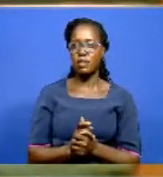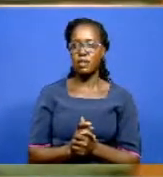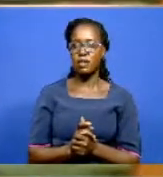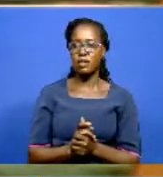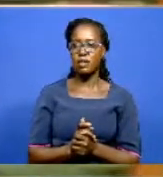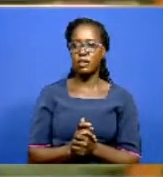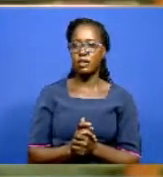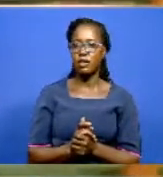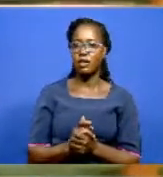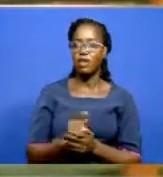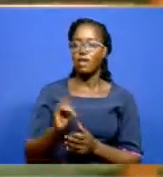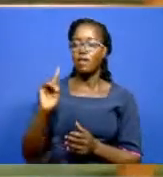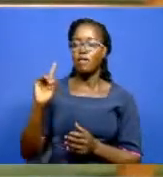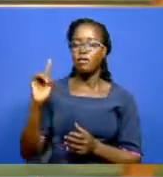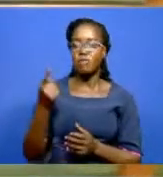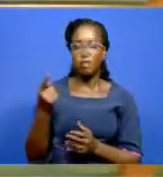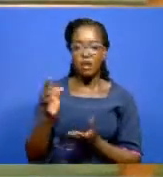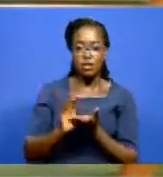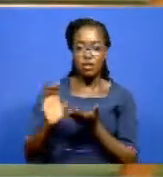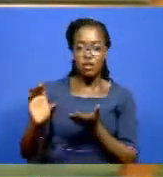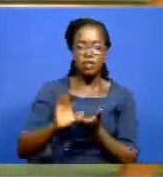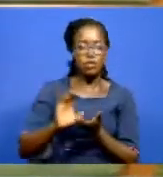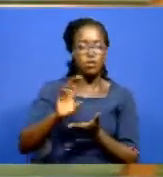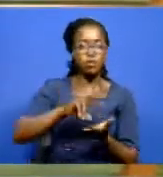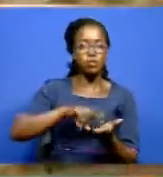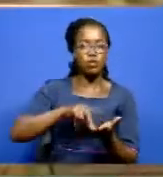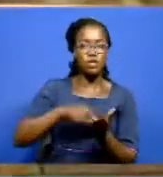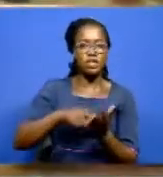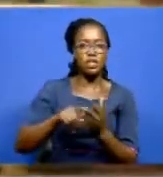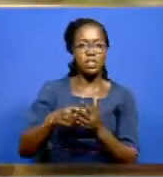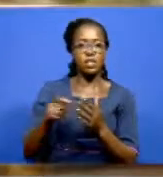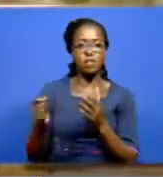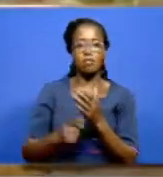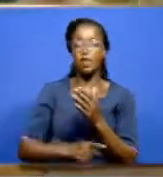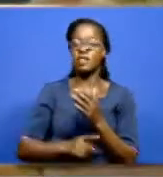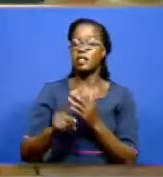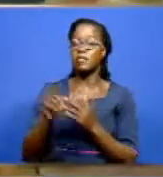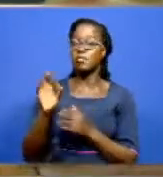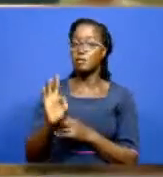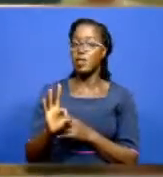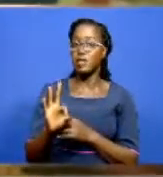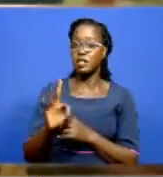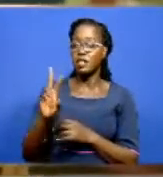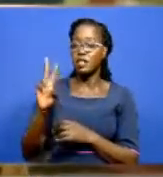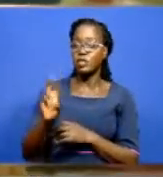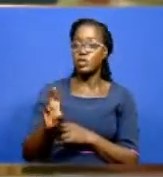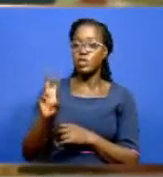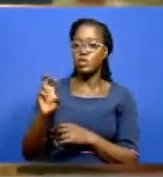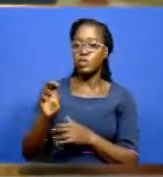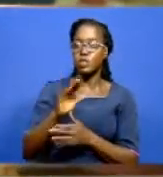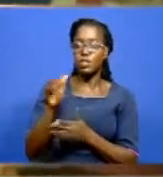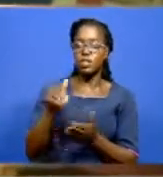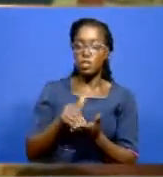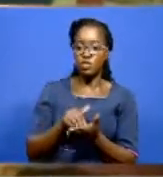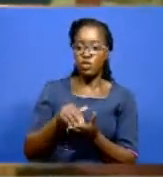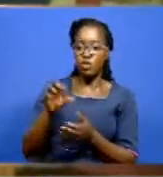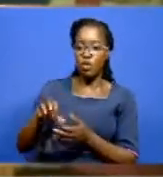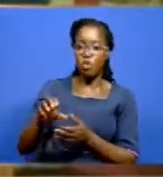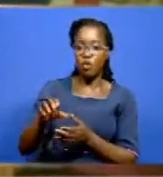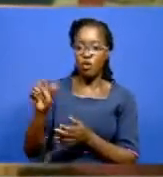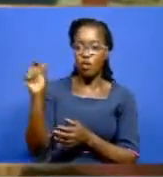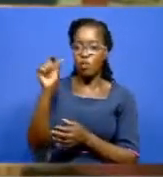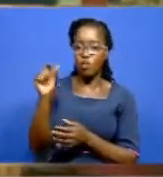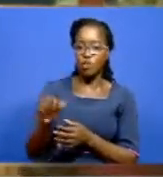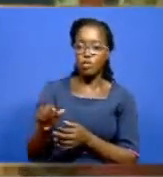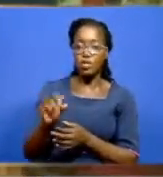The first phase of the distribution project began in March 2020 in Kinshasa in central Congo province. The